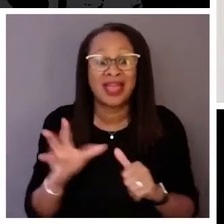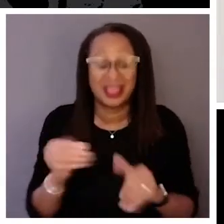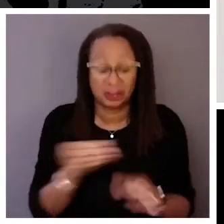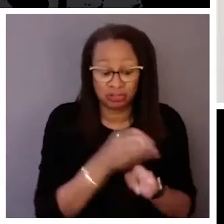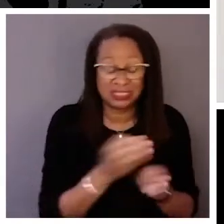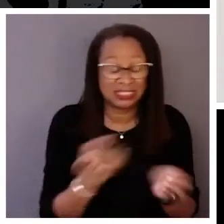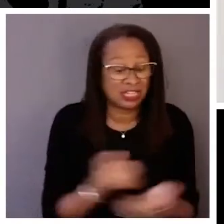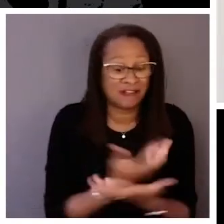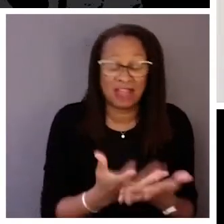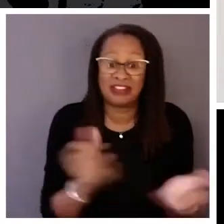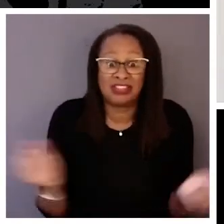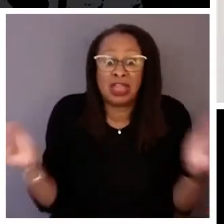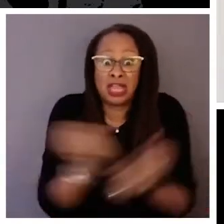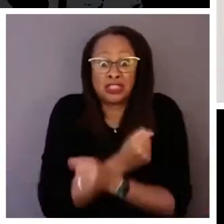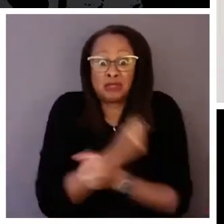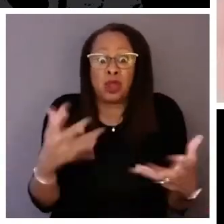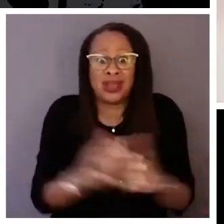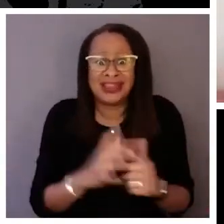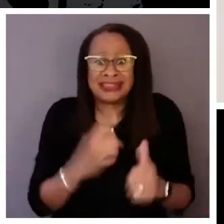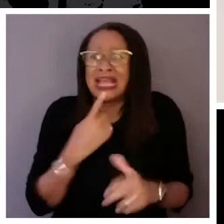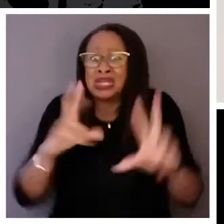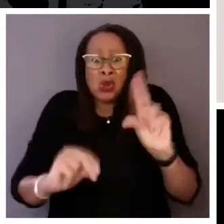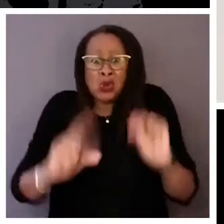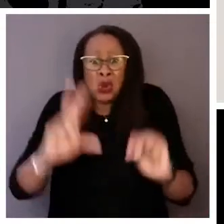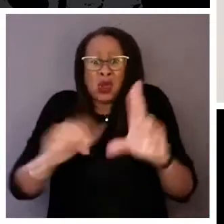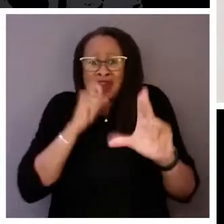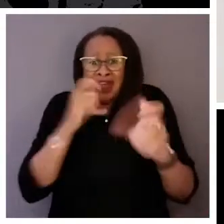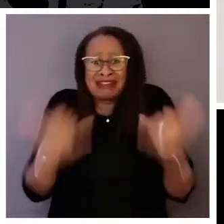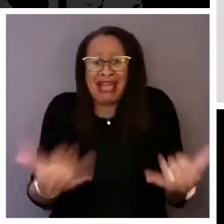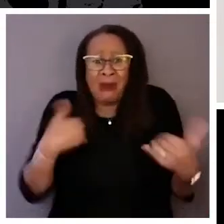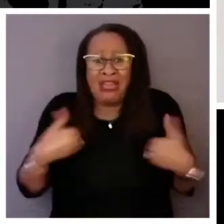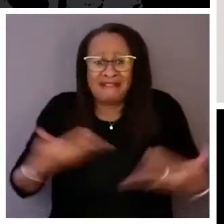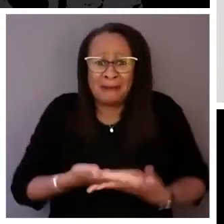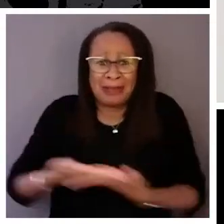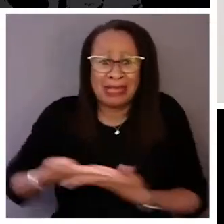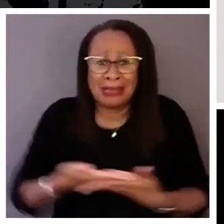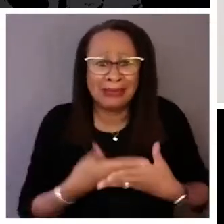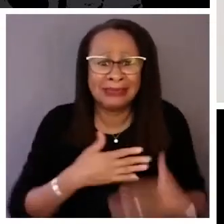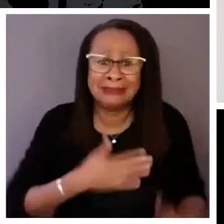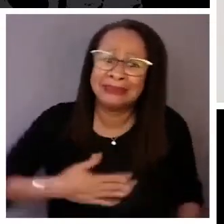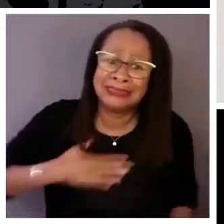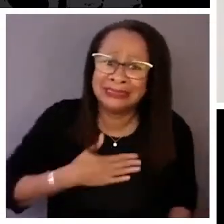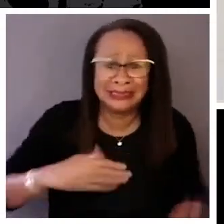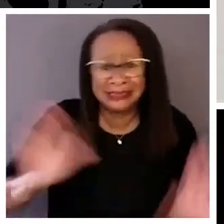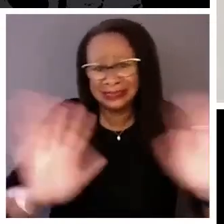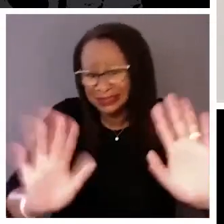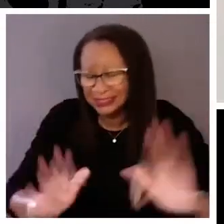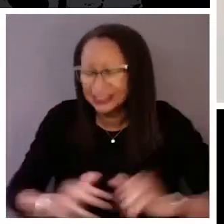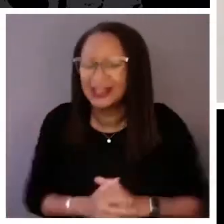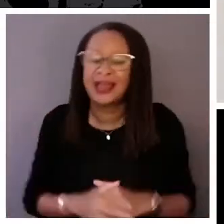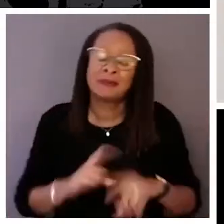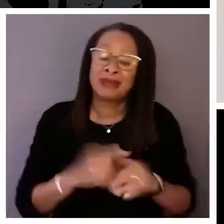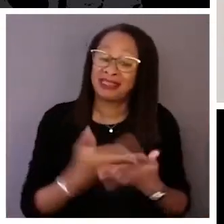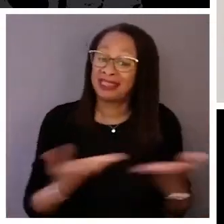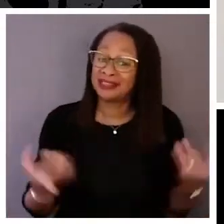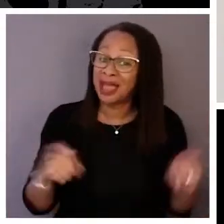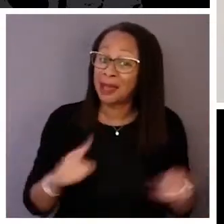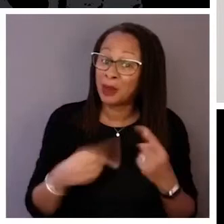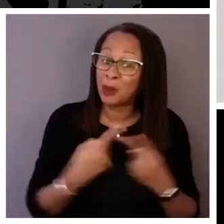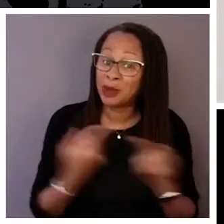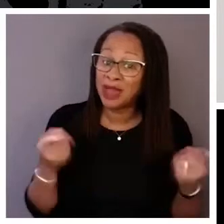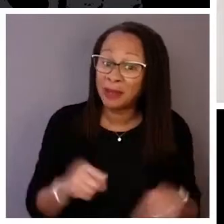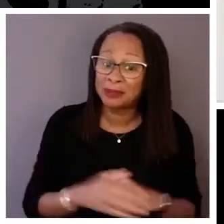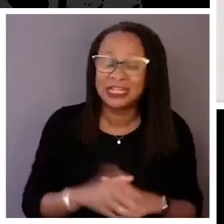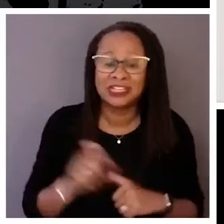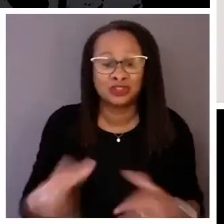career-wise. Like everything exploded. Like it was like, no, not now. I have a baby. But things happen when they